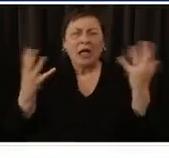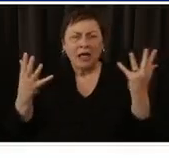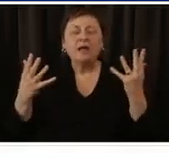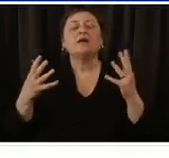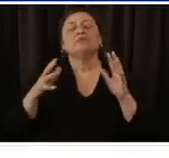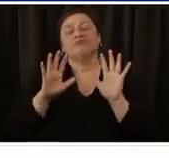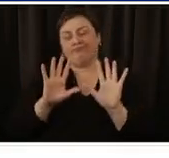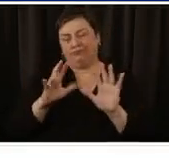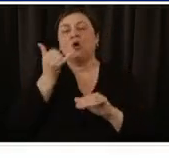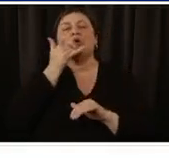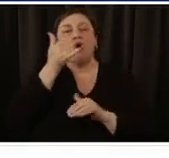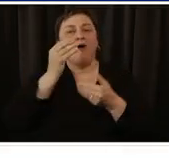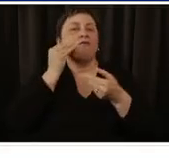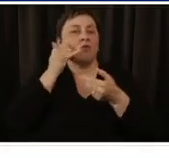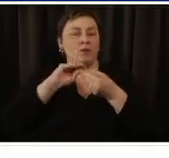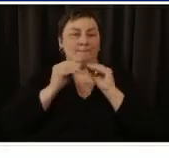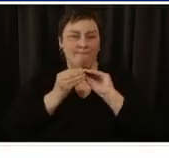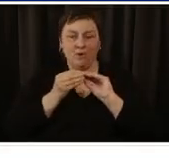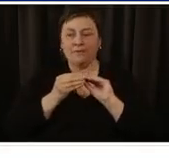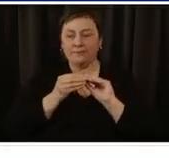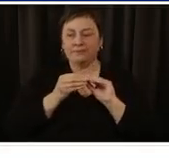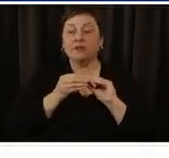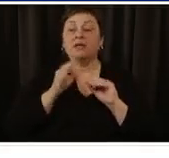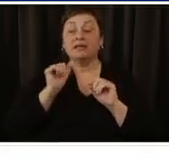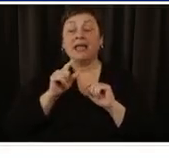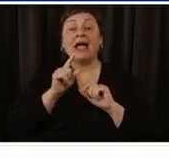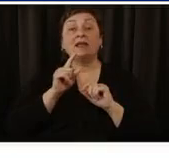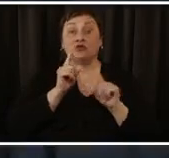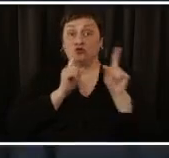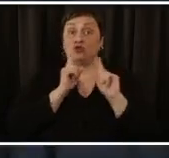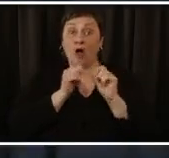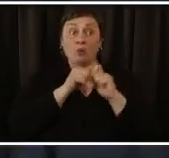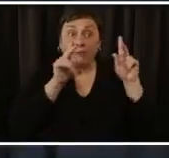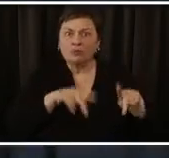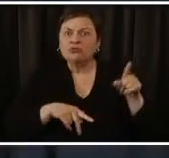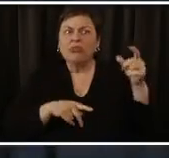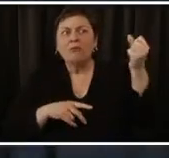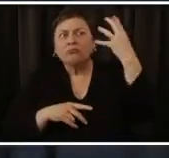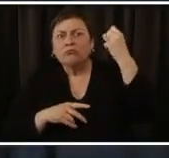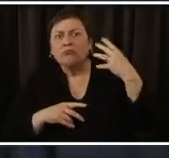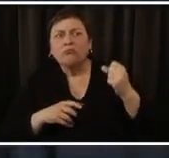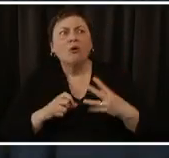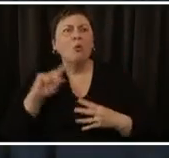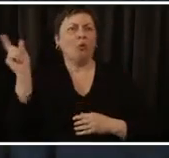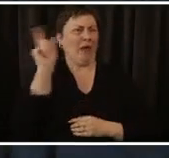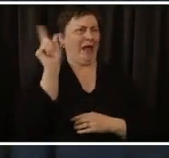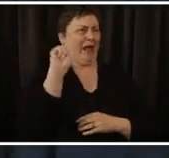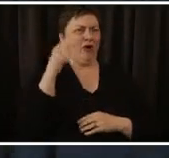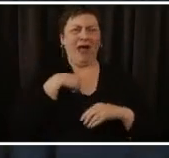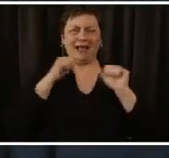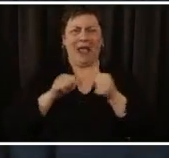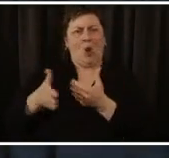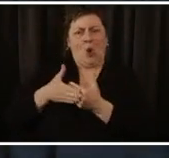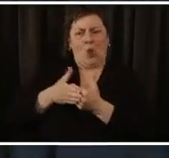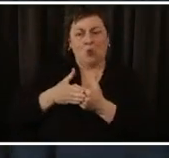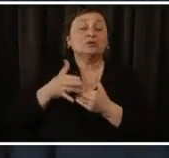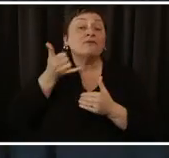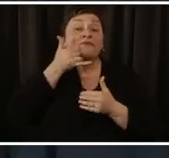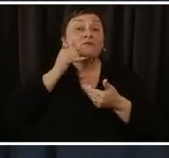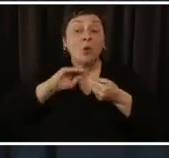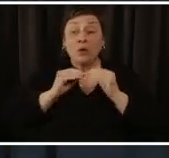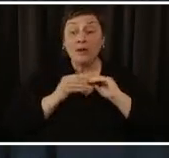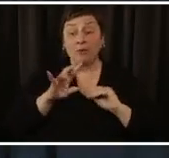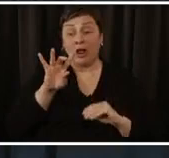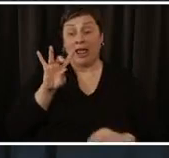our toll-free hotline and talk to a real person who can help you find an opportunity to get the vaccine near you.